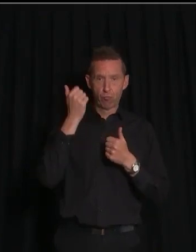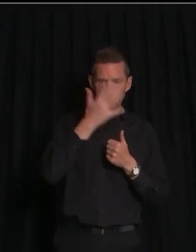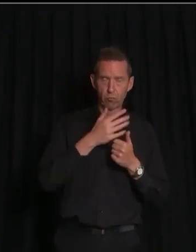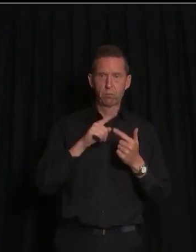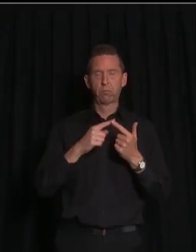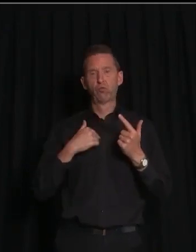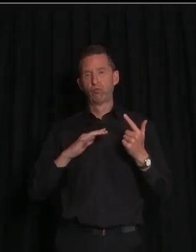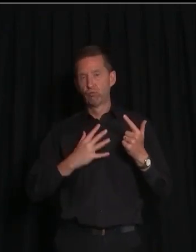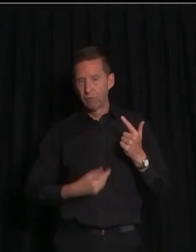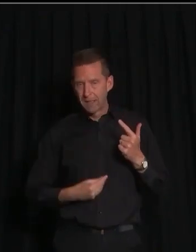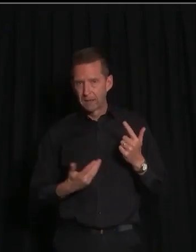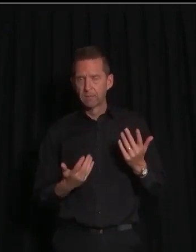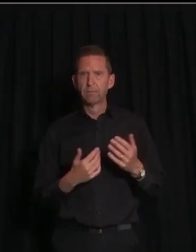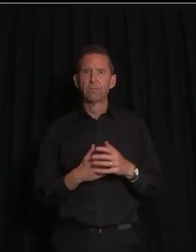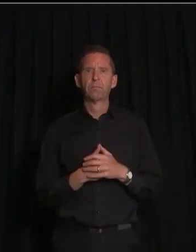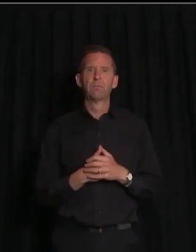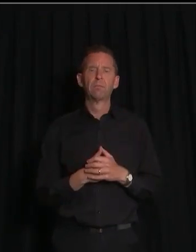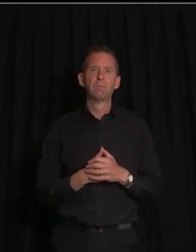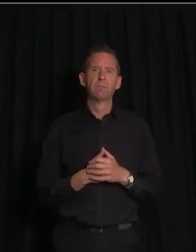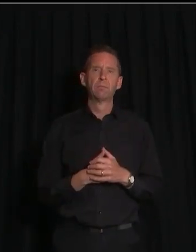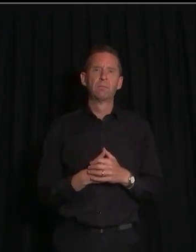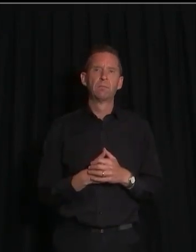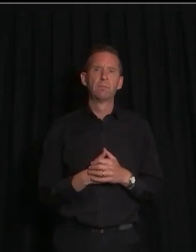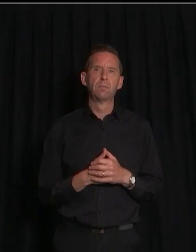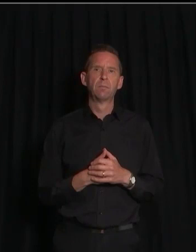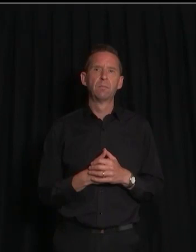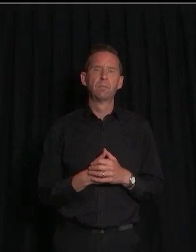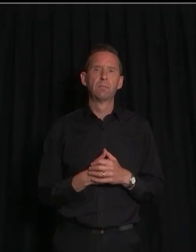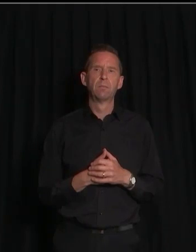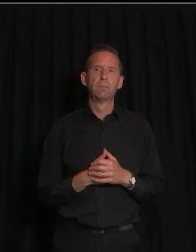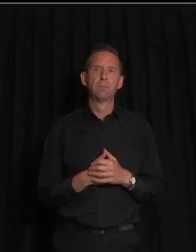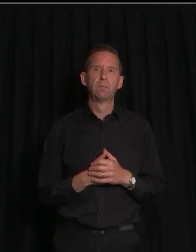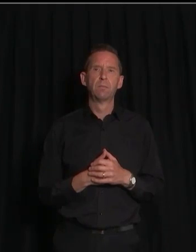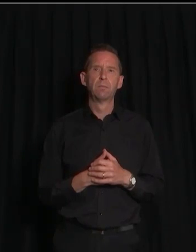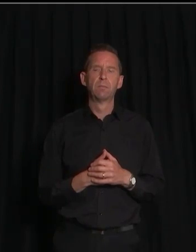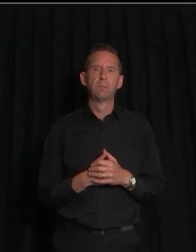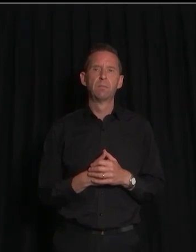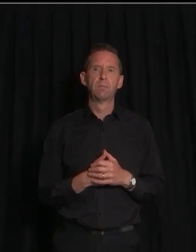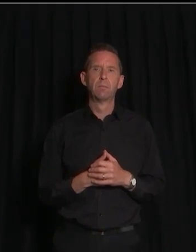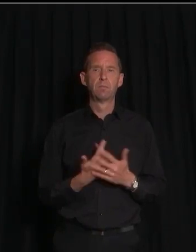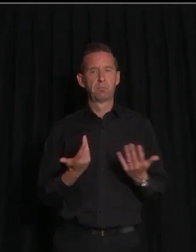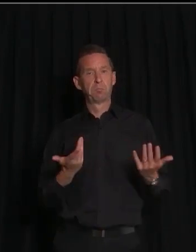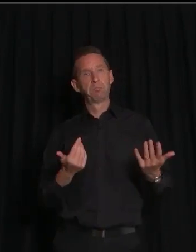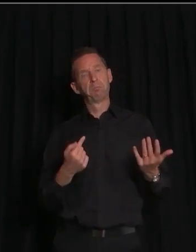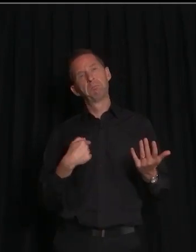well as trans. And I tend to find that well, I tend to find personally,